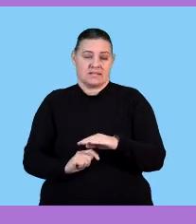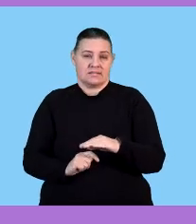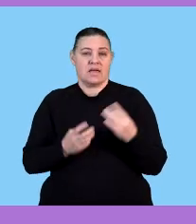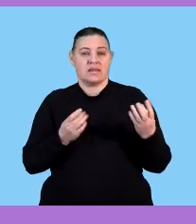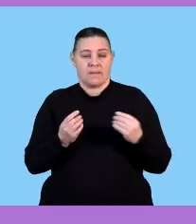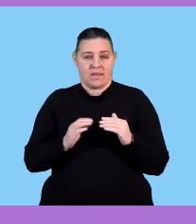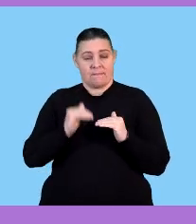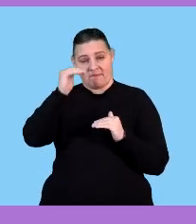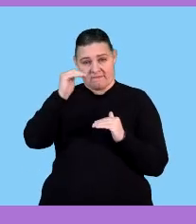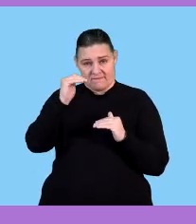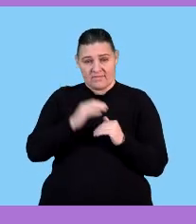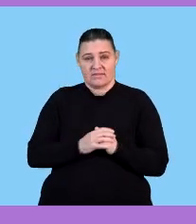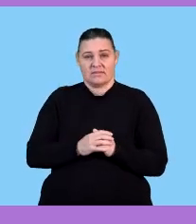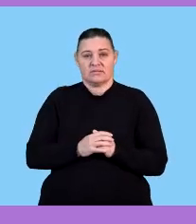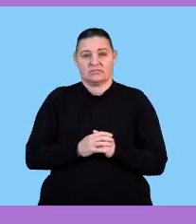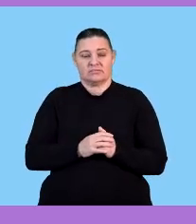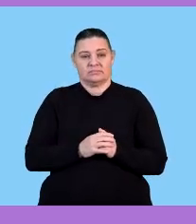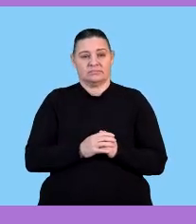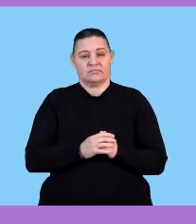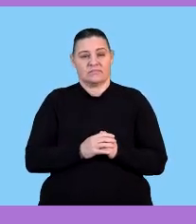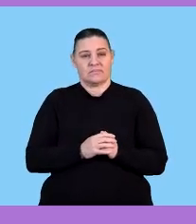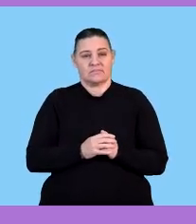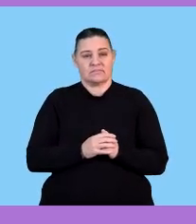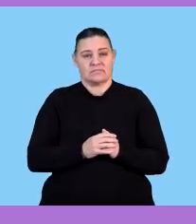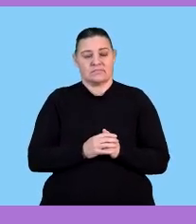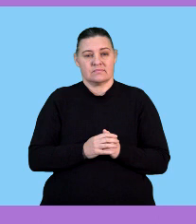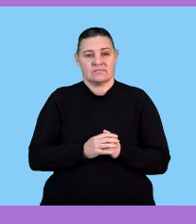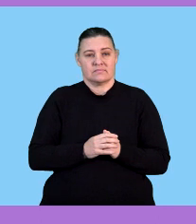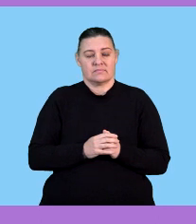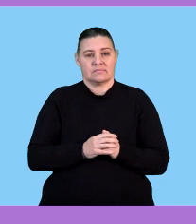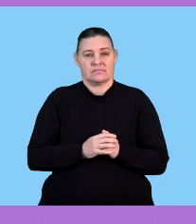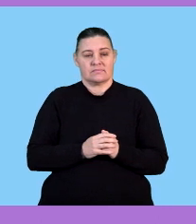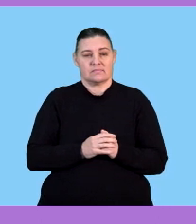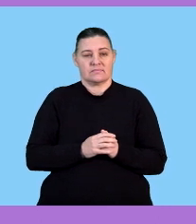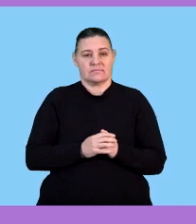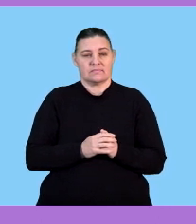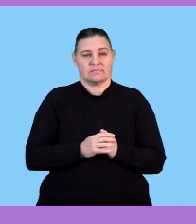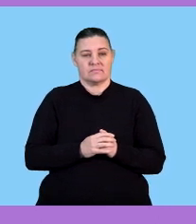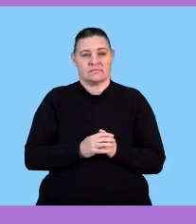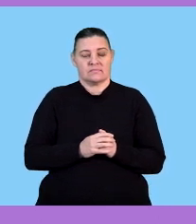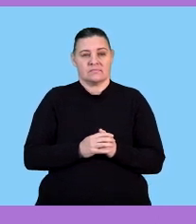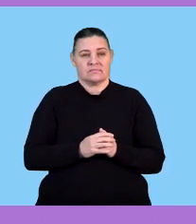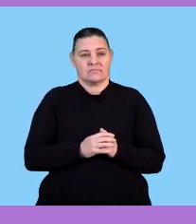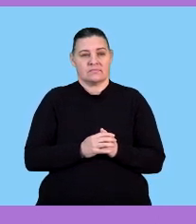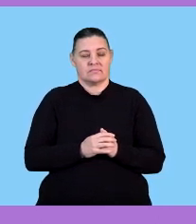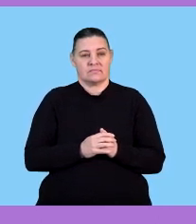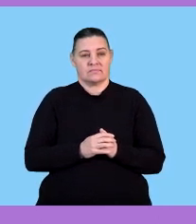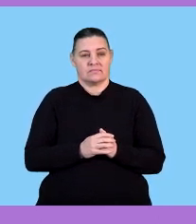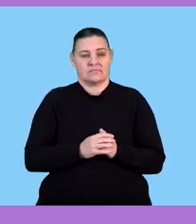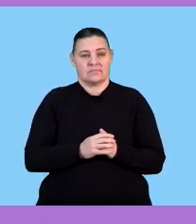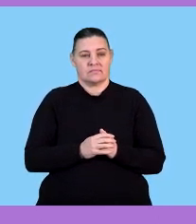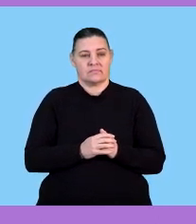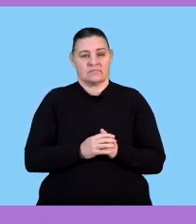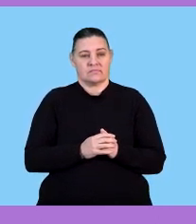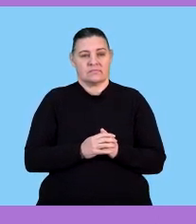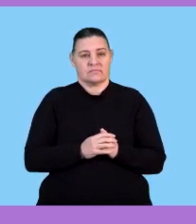the numbers above it. There we go. Just get a division symbol in. That's division. All right. Let's